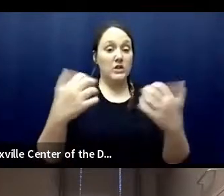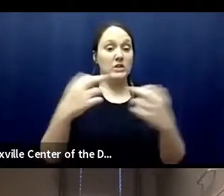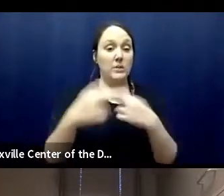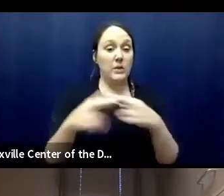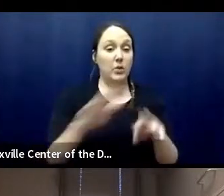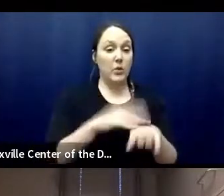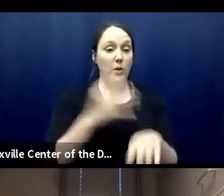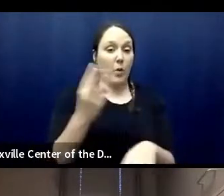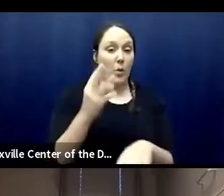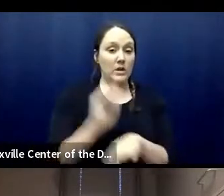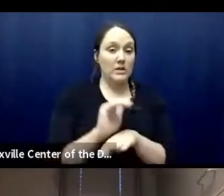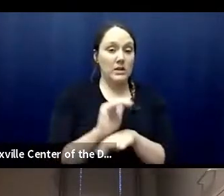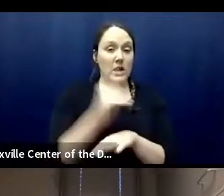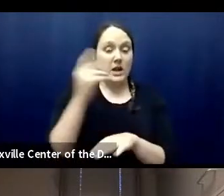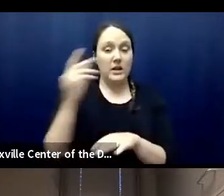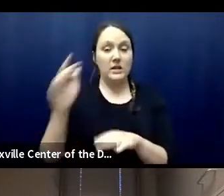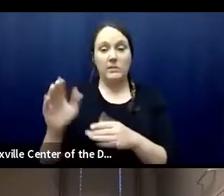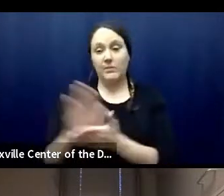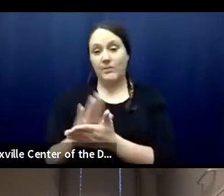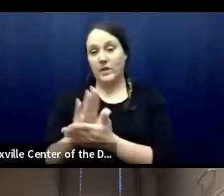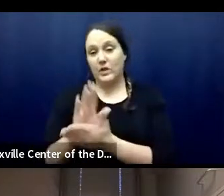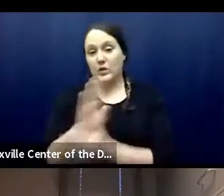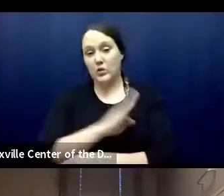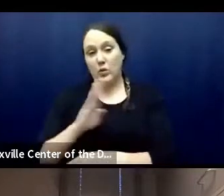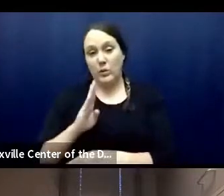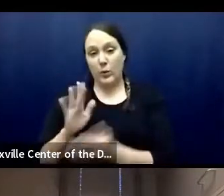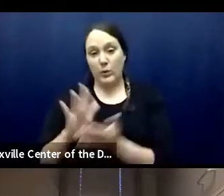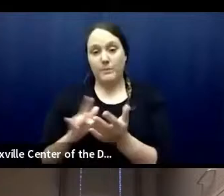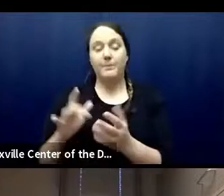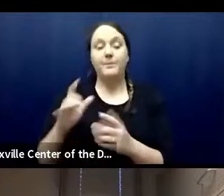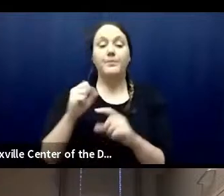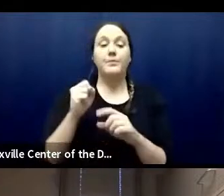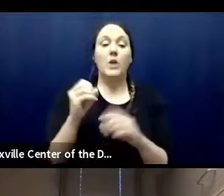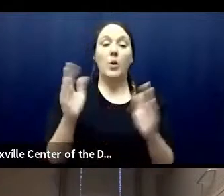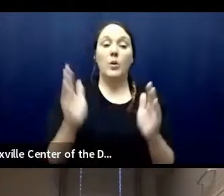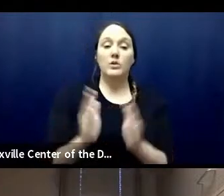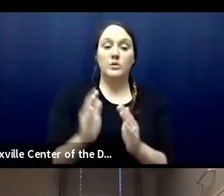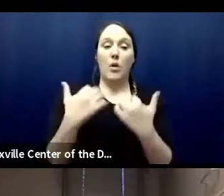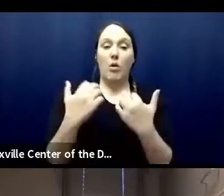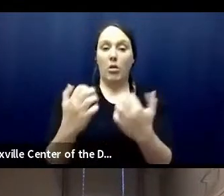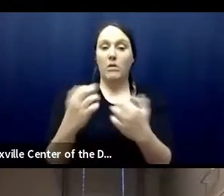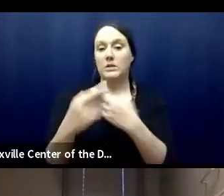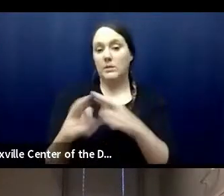nights is taken by the school board. So the small assembly room is what I